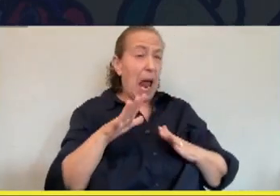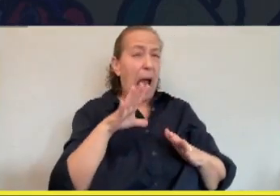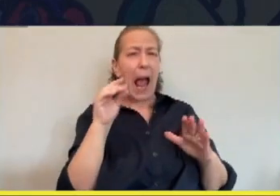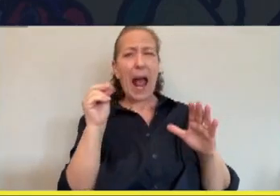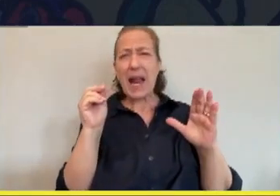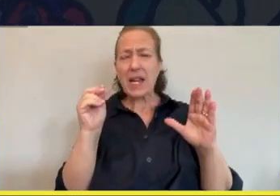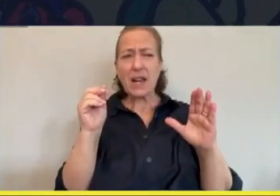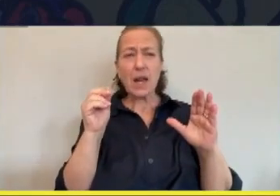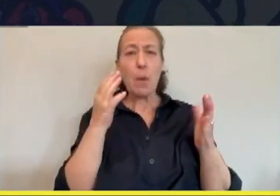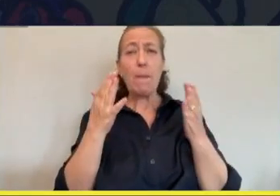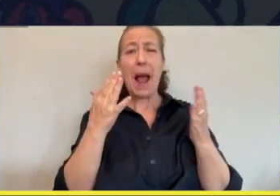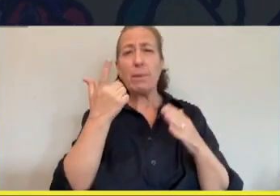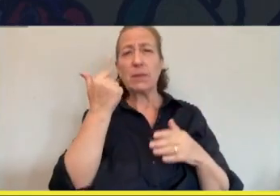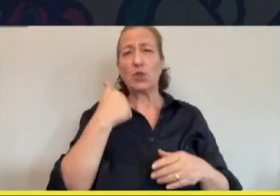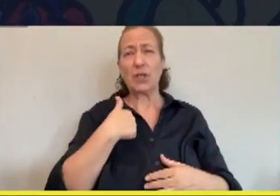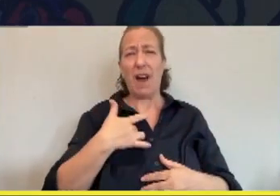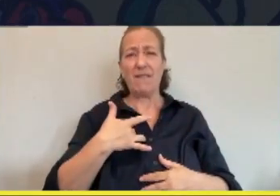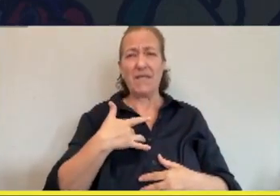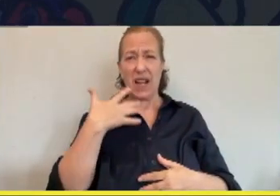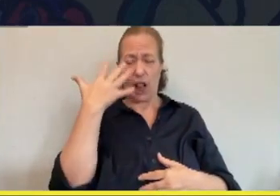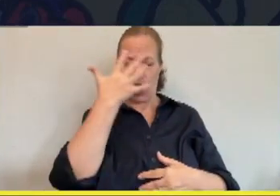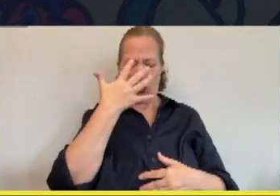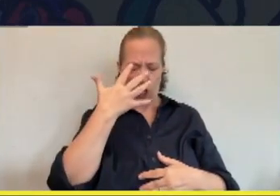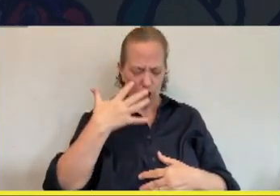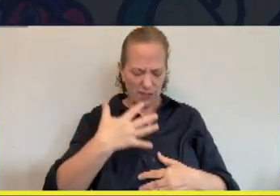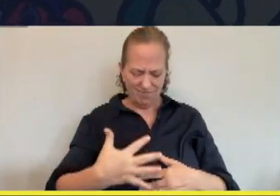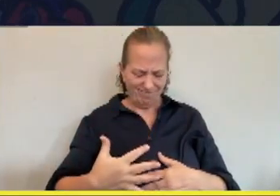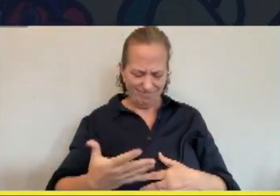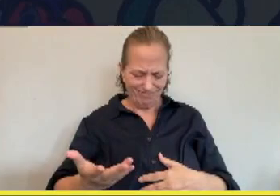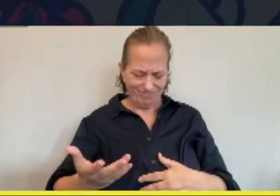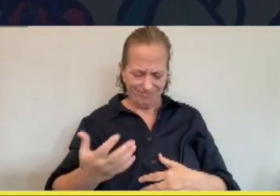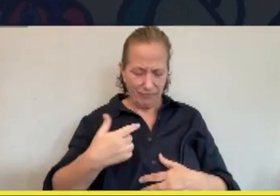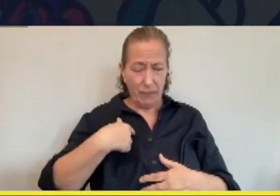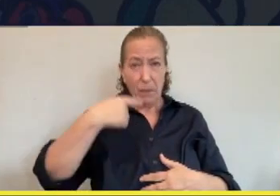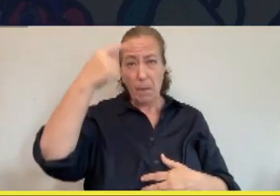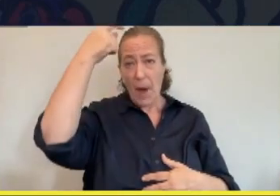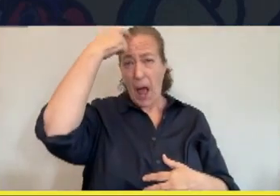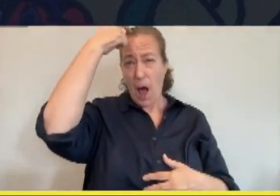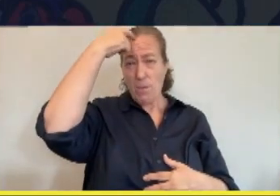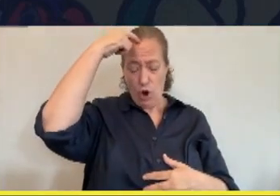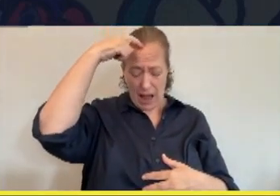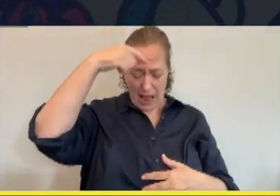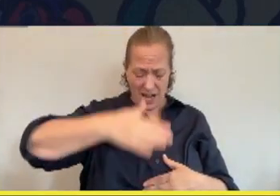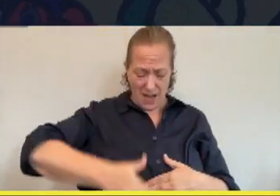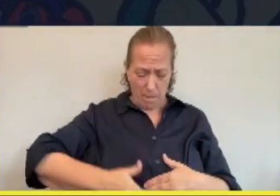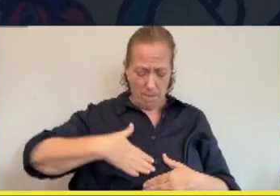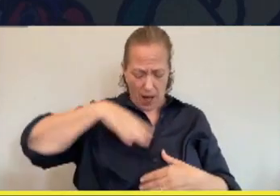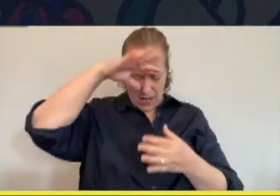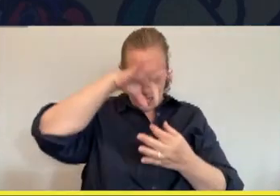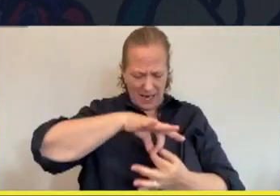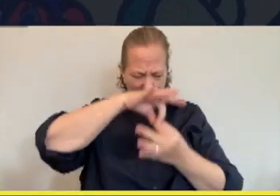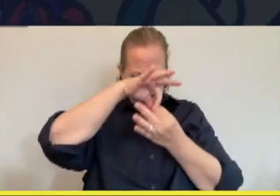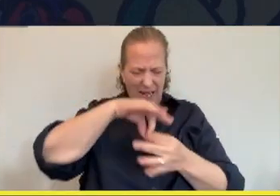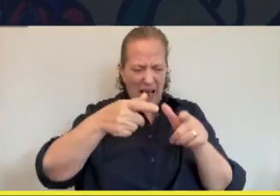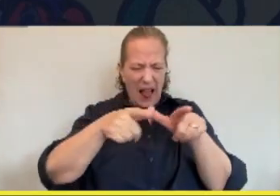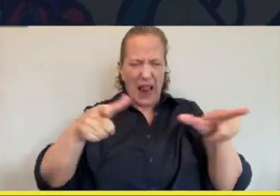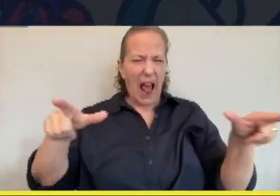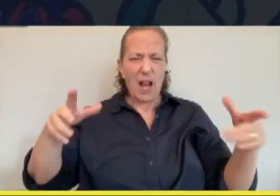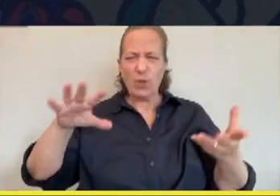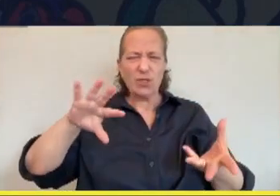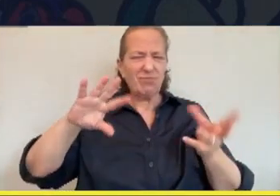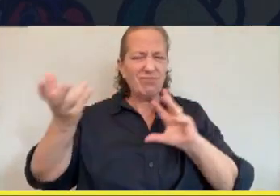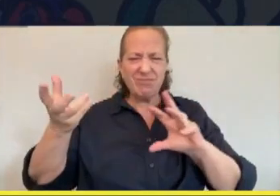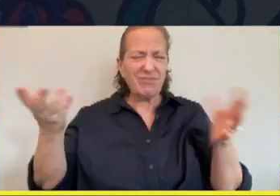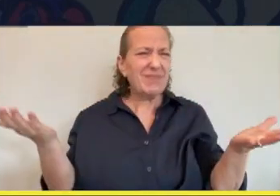look. My brain has never spoken a language that my body understands. Tying shoes and